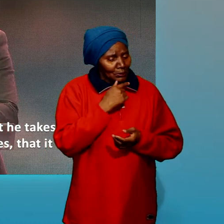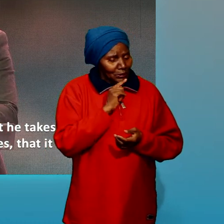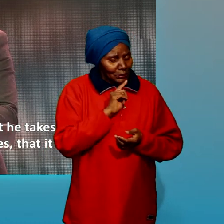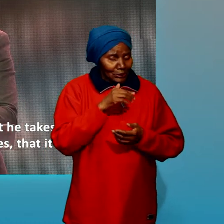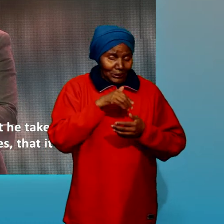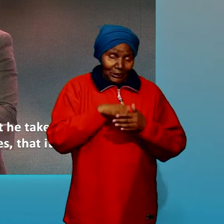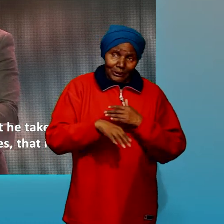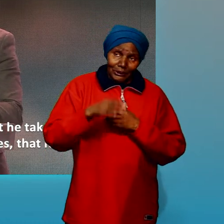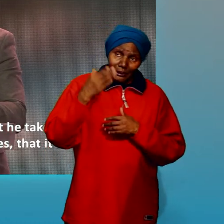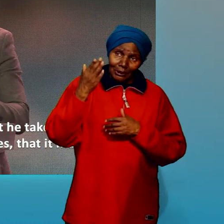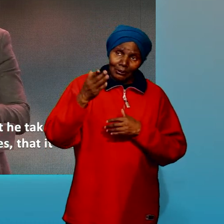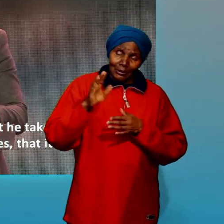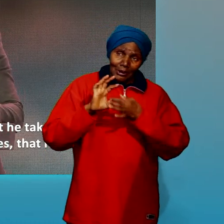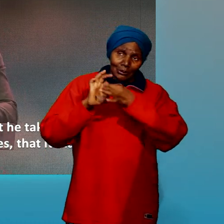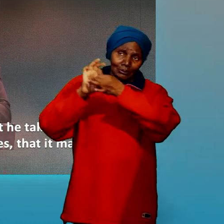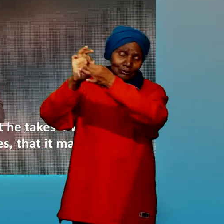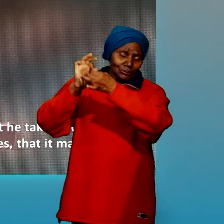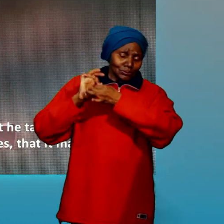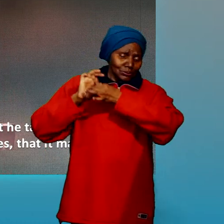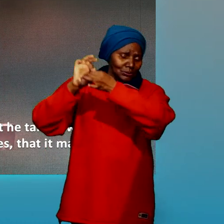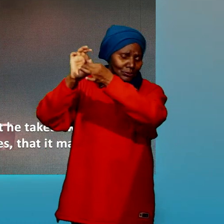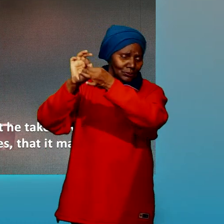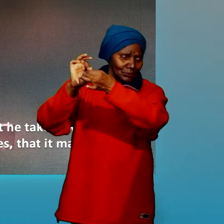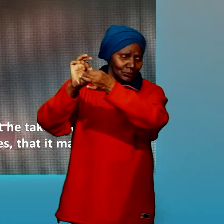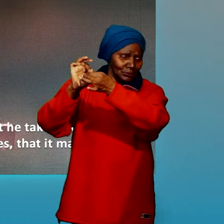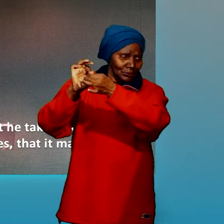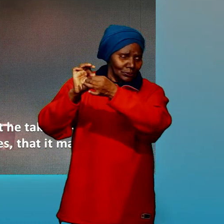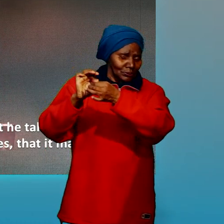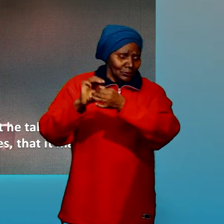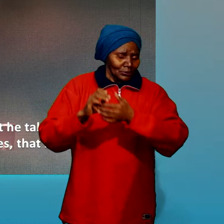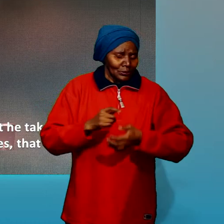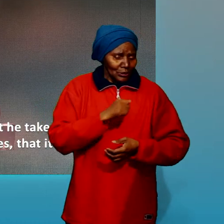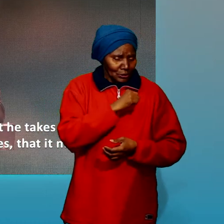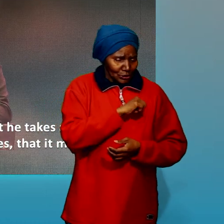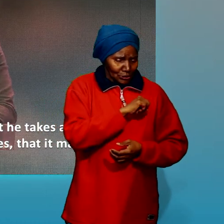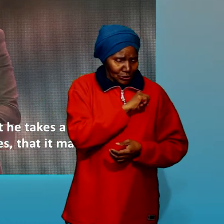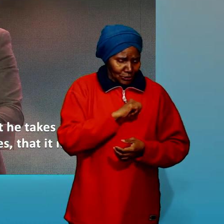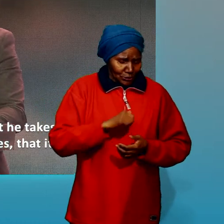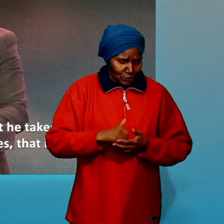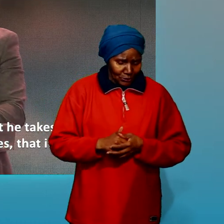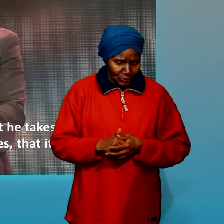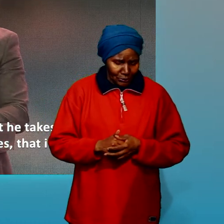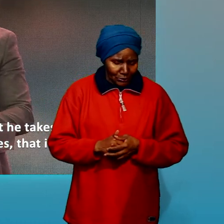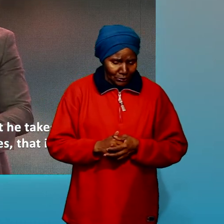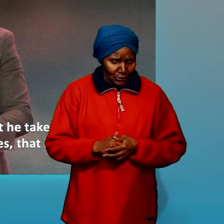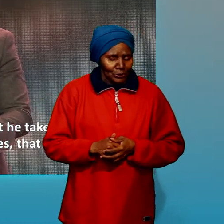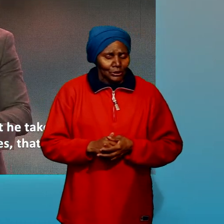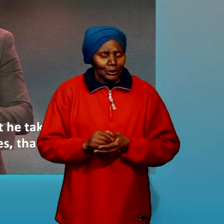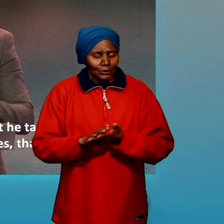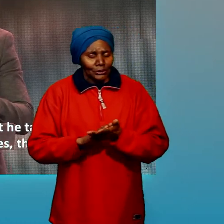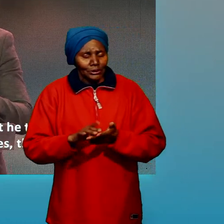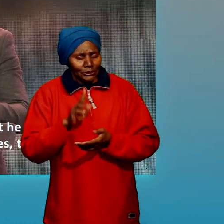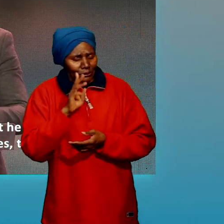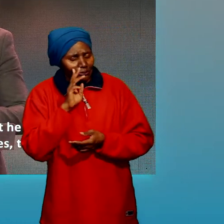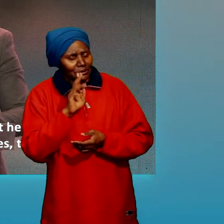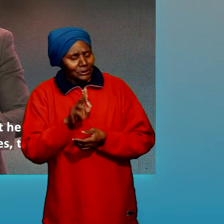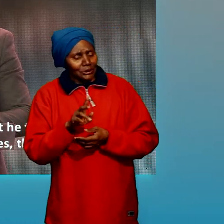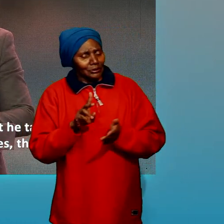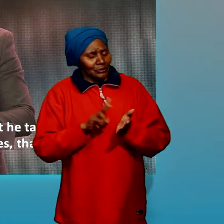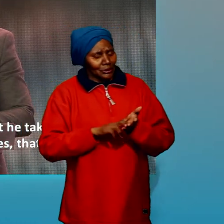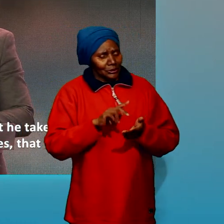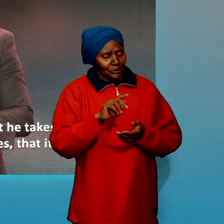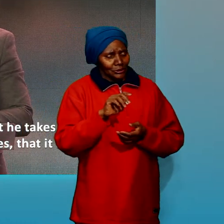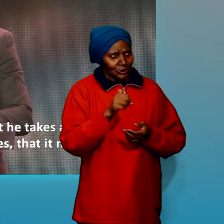those who belong to Christ. He's speaking to believers. And you can see in verse 6